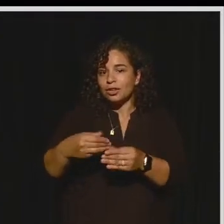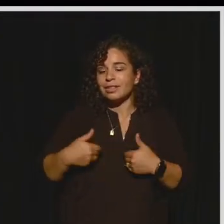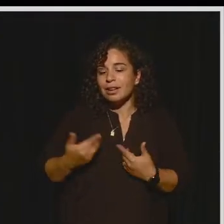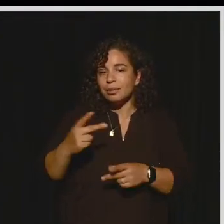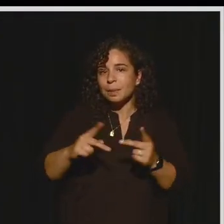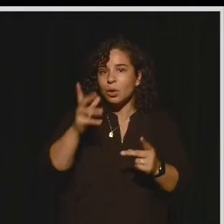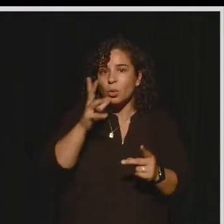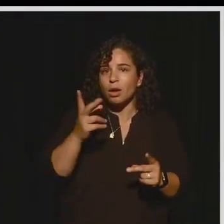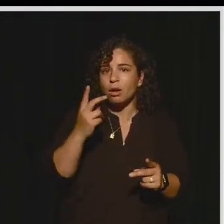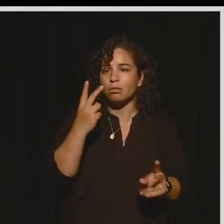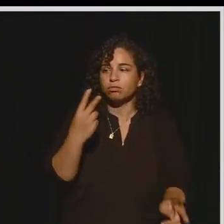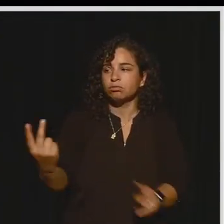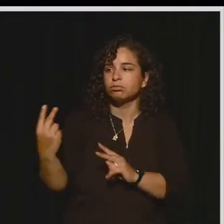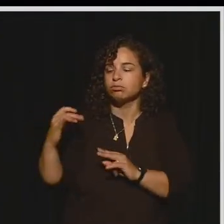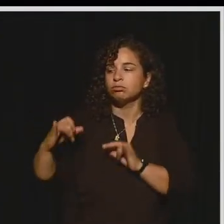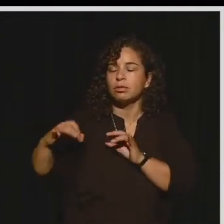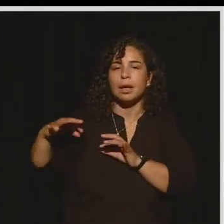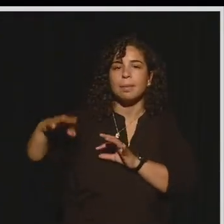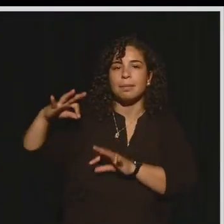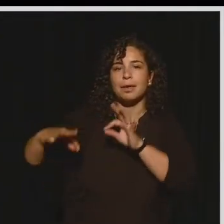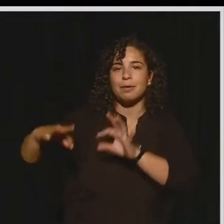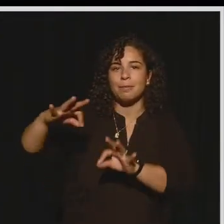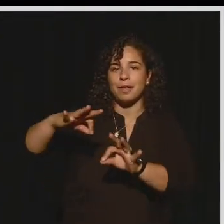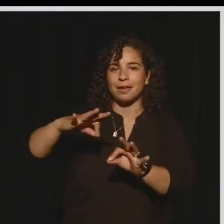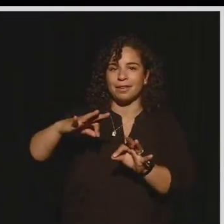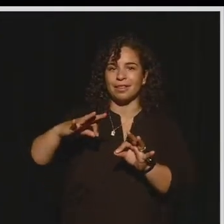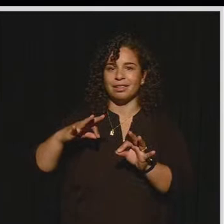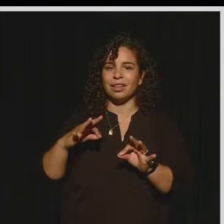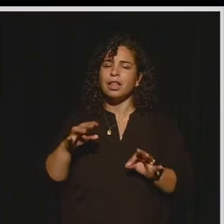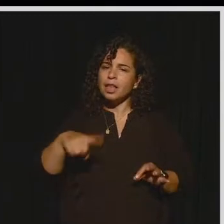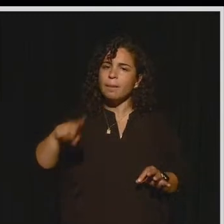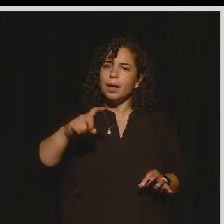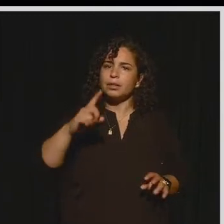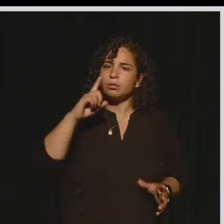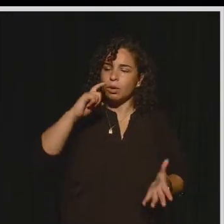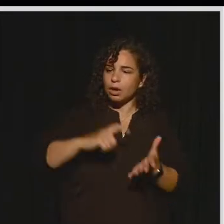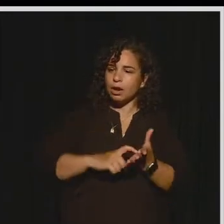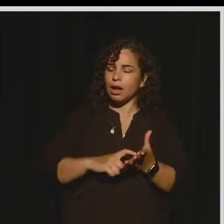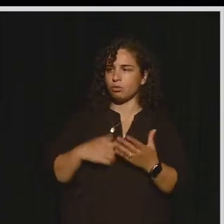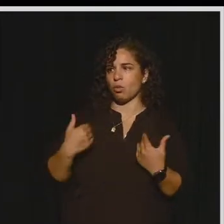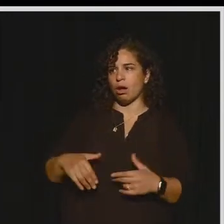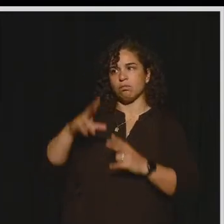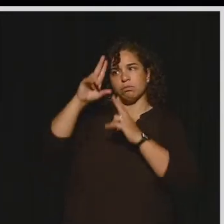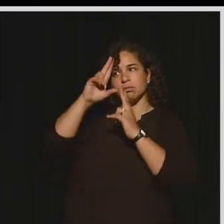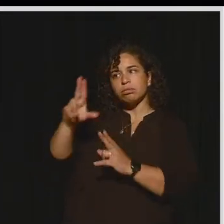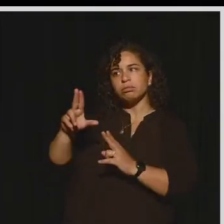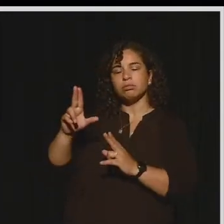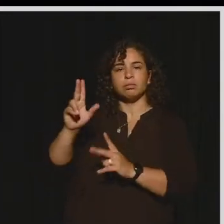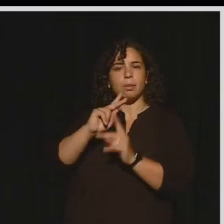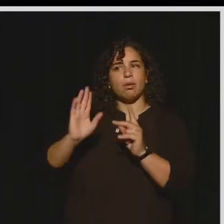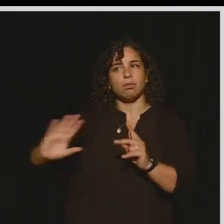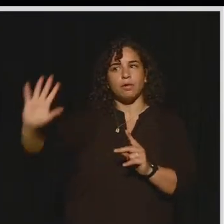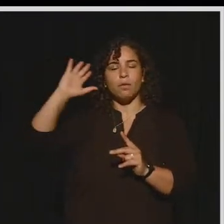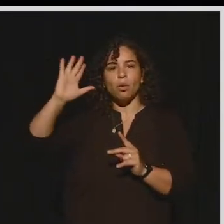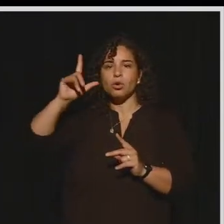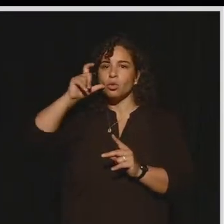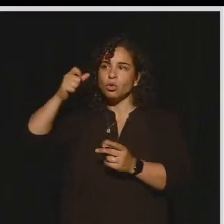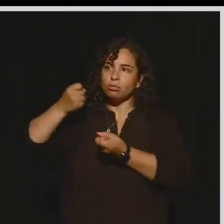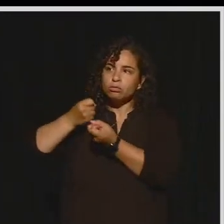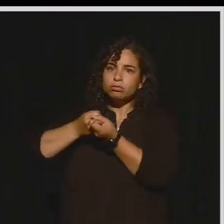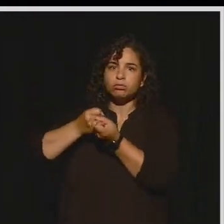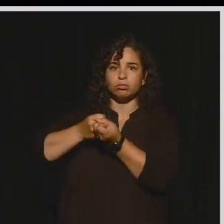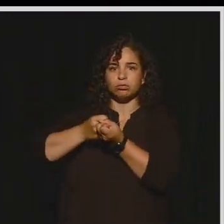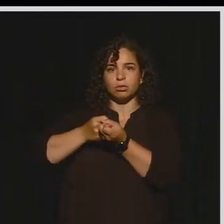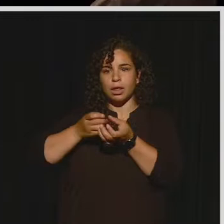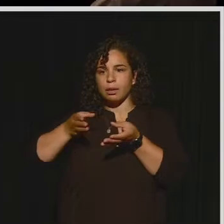and go, you know what, there were some people in Canada that made us here, and you know it wasn't just all white